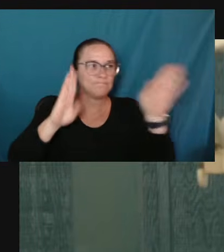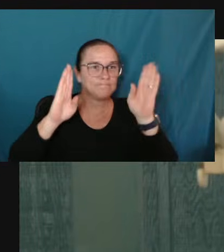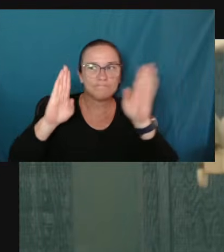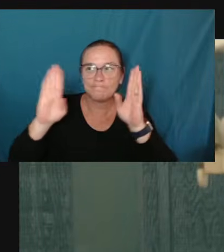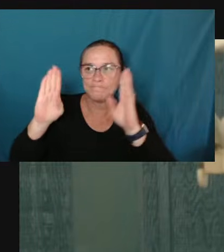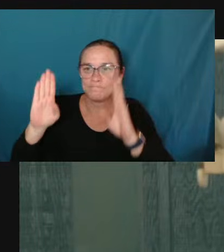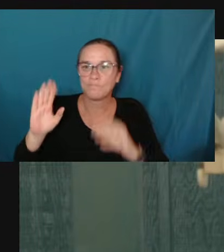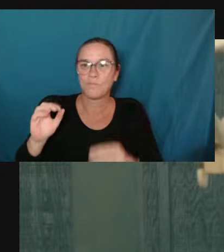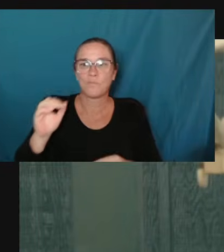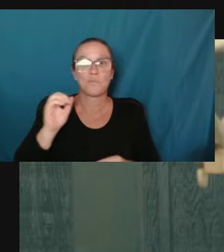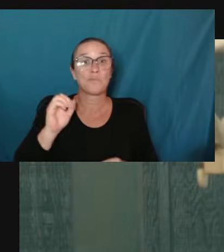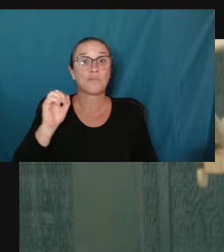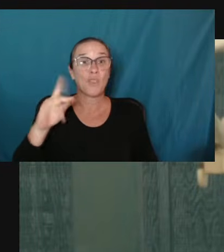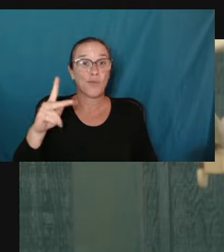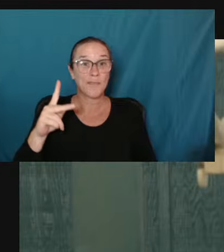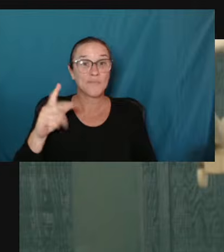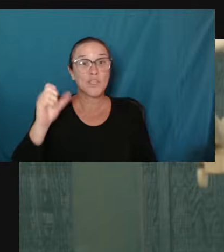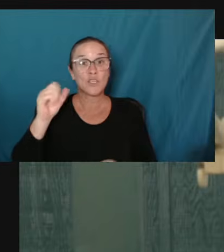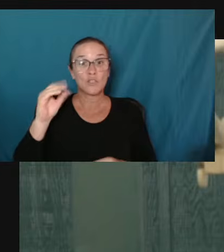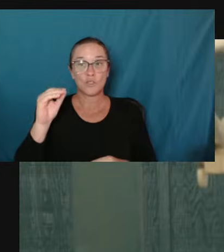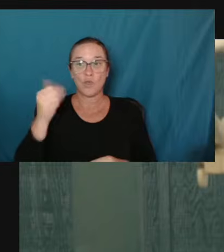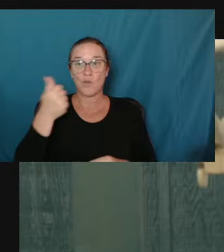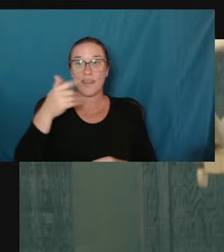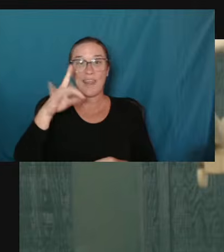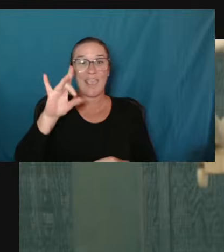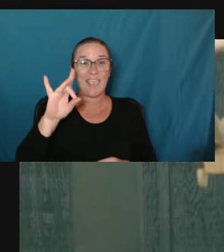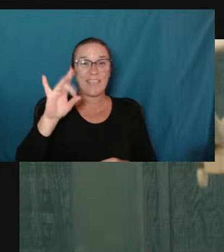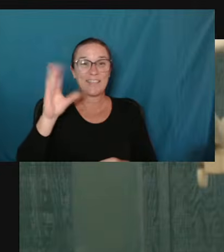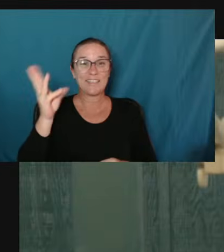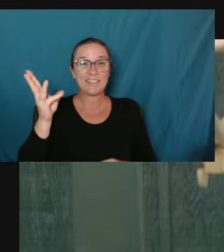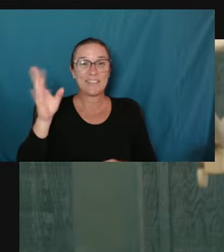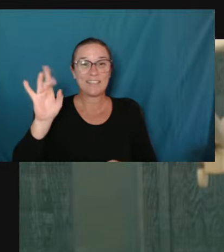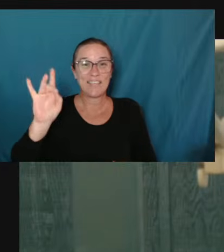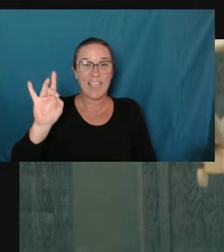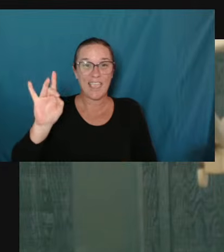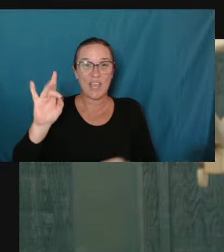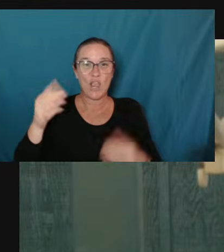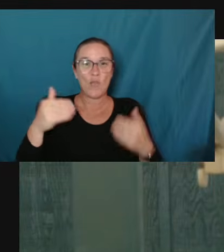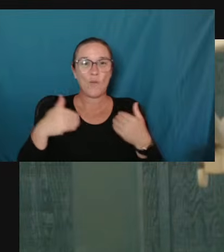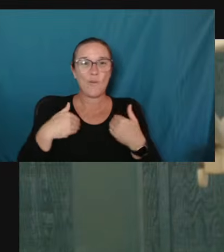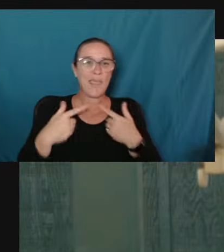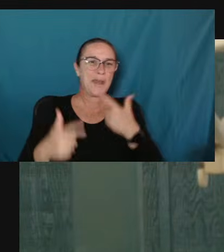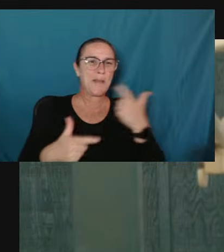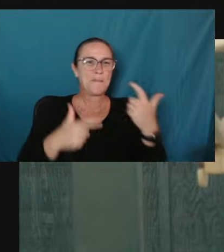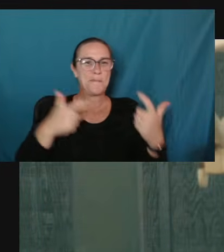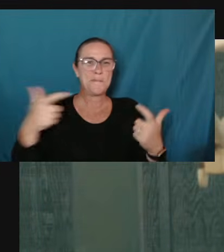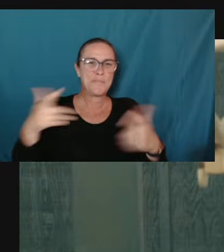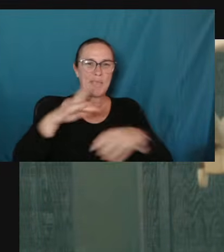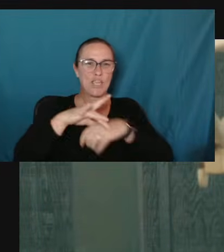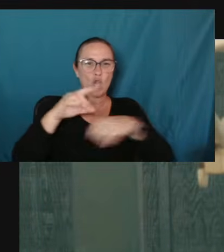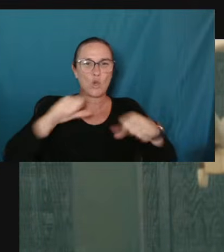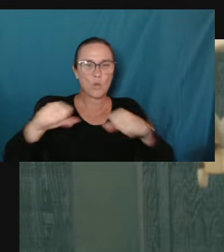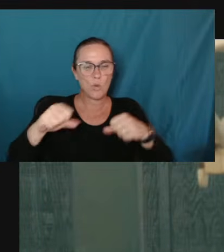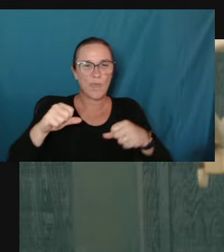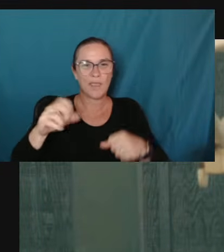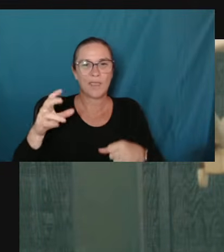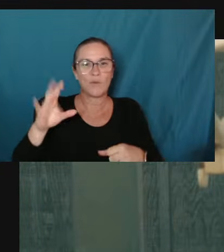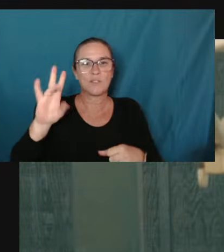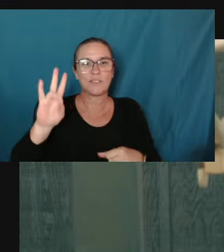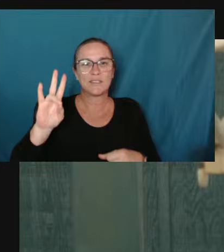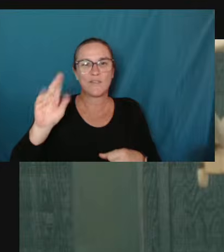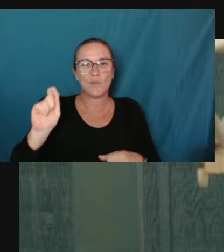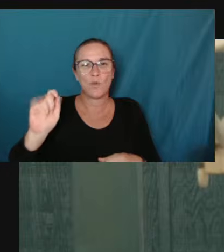right. So in 1868, we had a very large earthquake. It was a 7.9, and